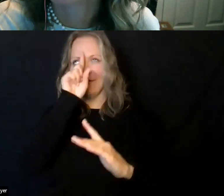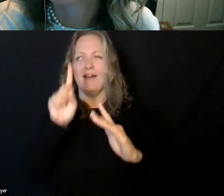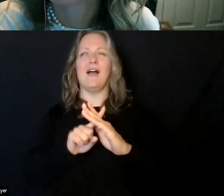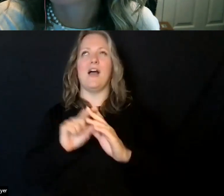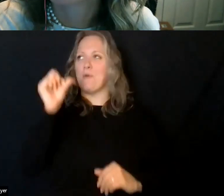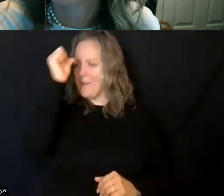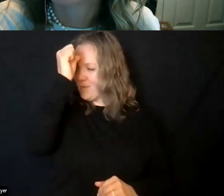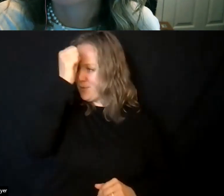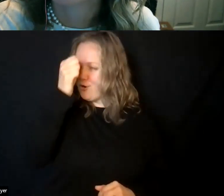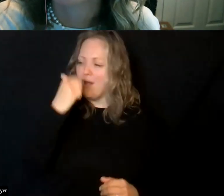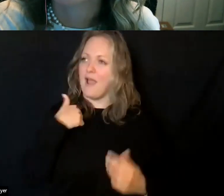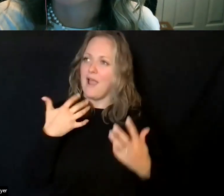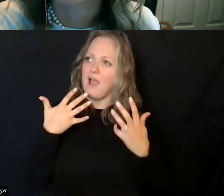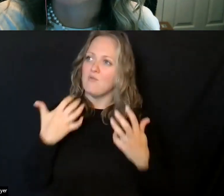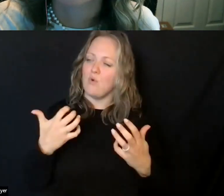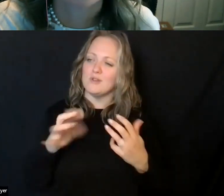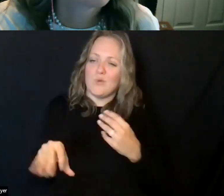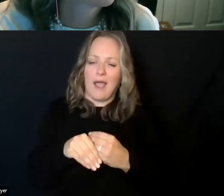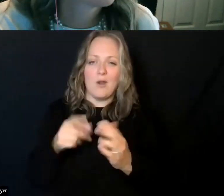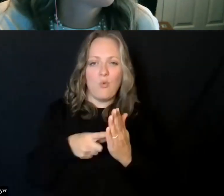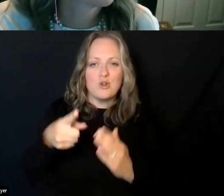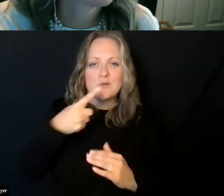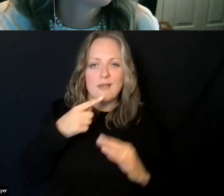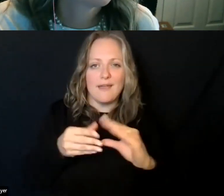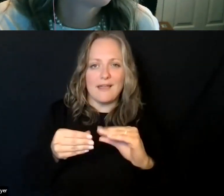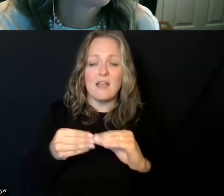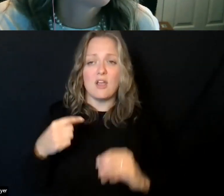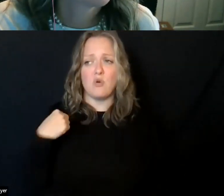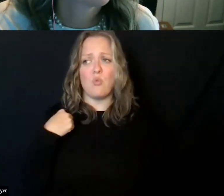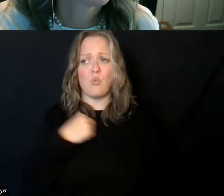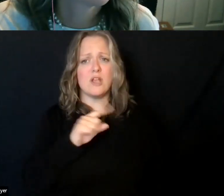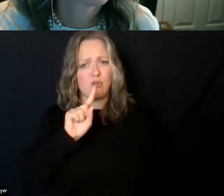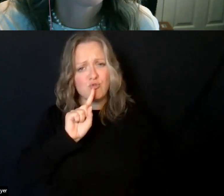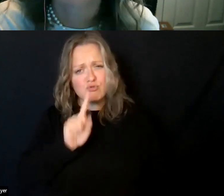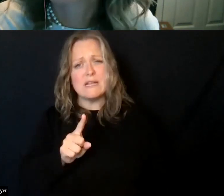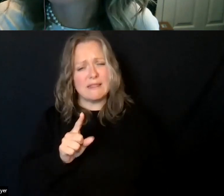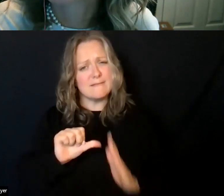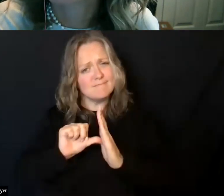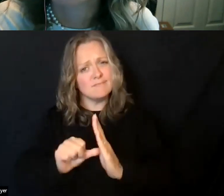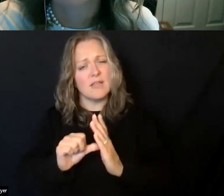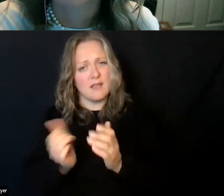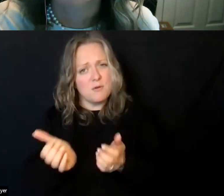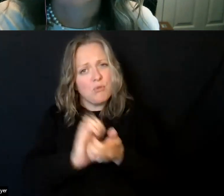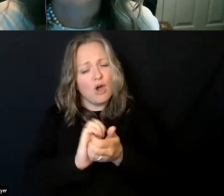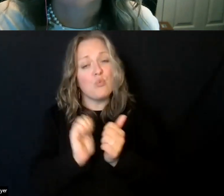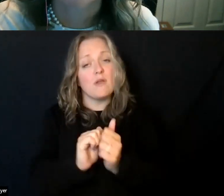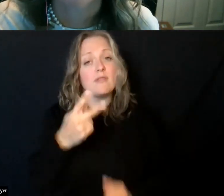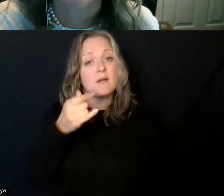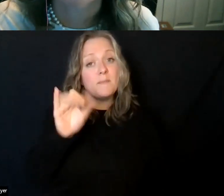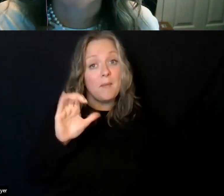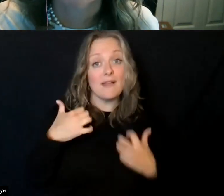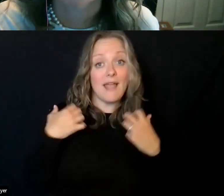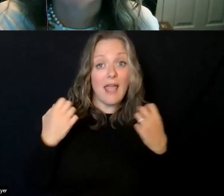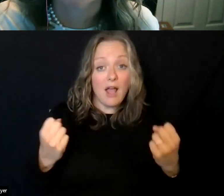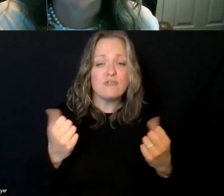saying, that we are really partnering with public health to really try to help